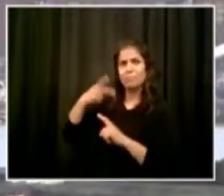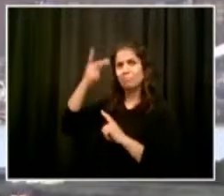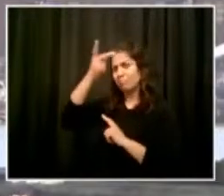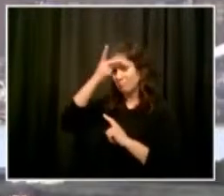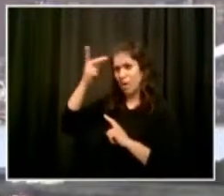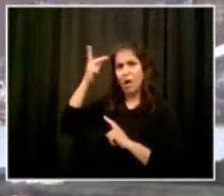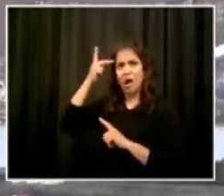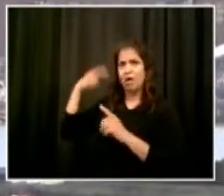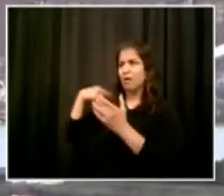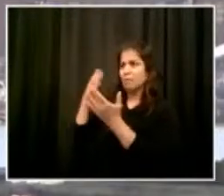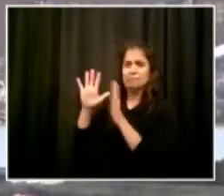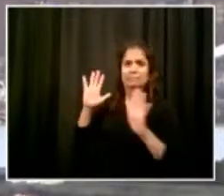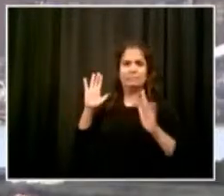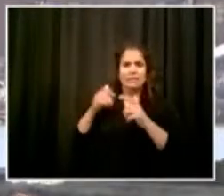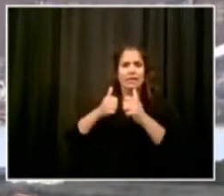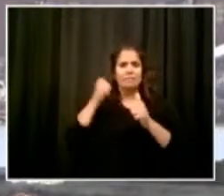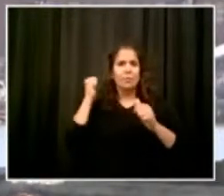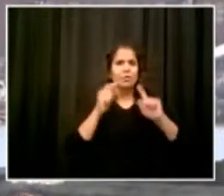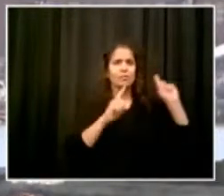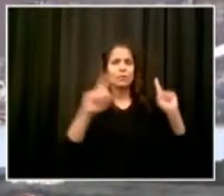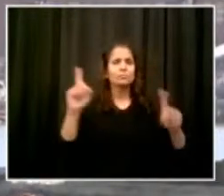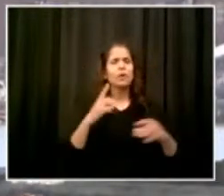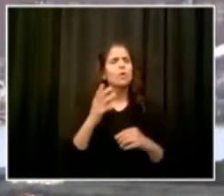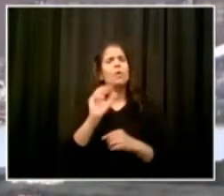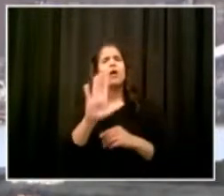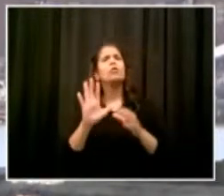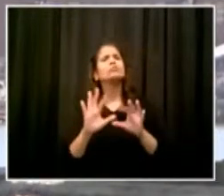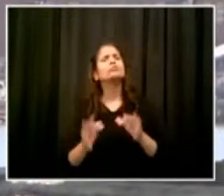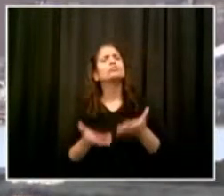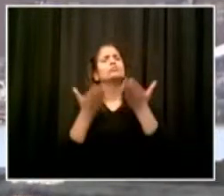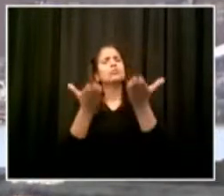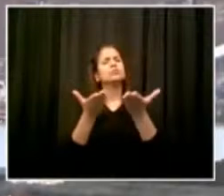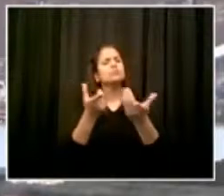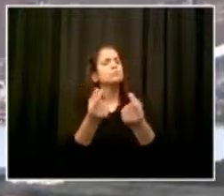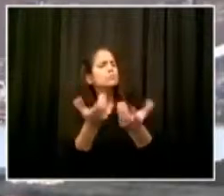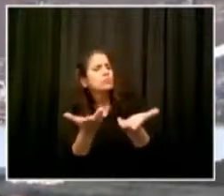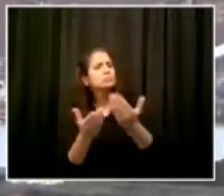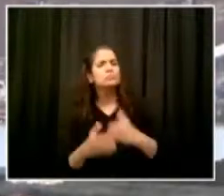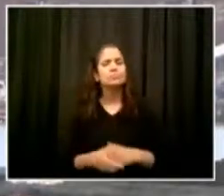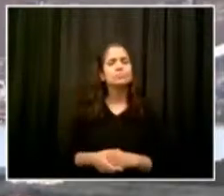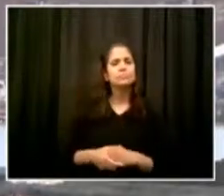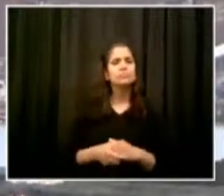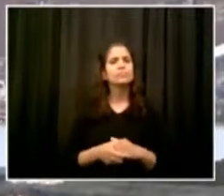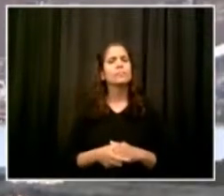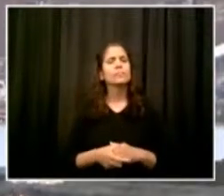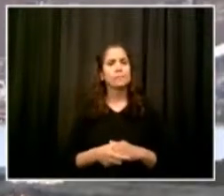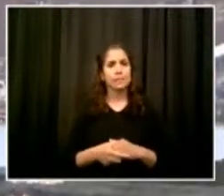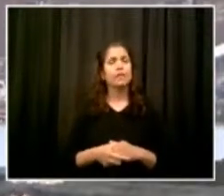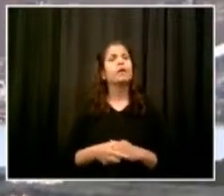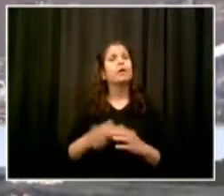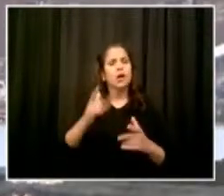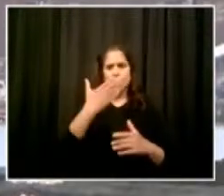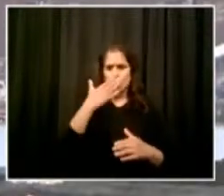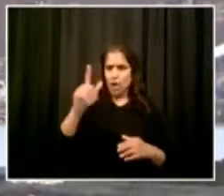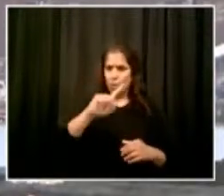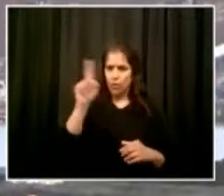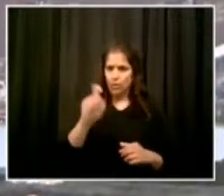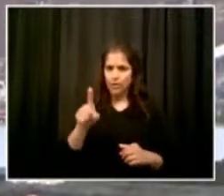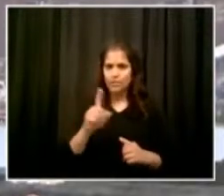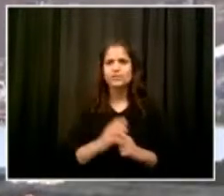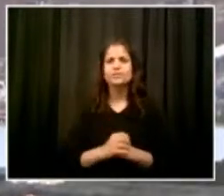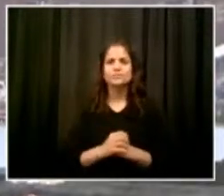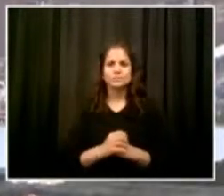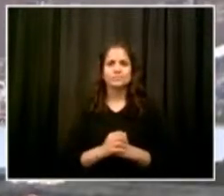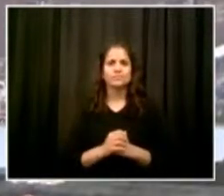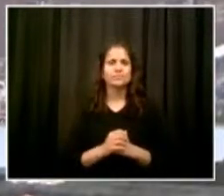that one because I think that's the big question. But on the immediate point, I'm looking at Vicky I'm looking at Janelle. I don't have a